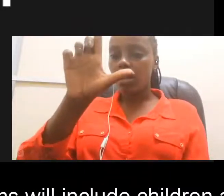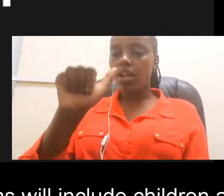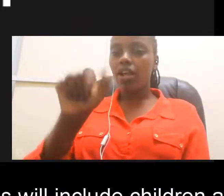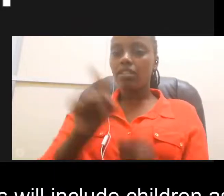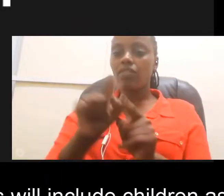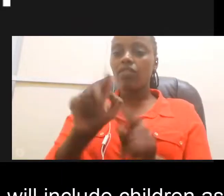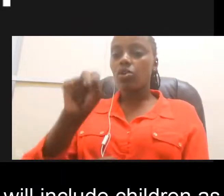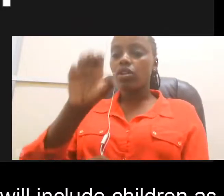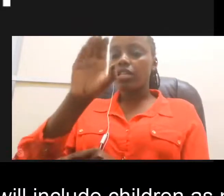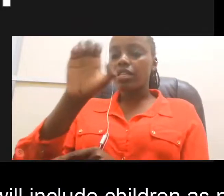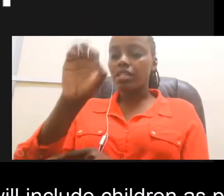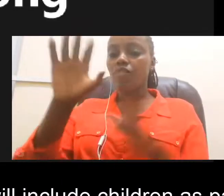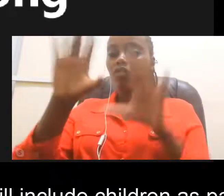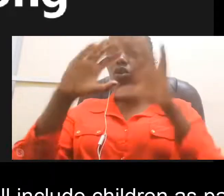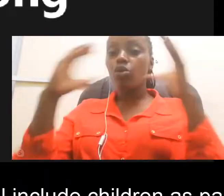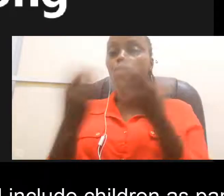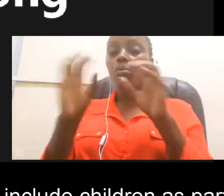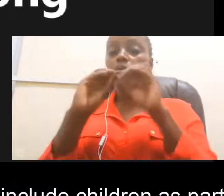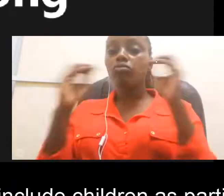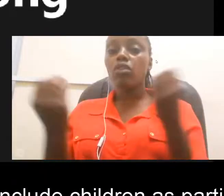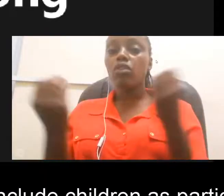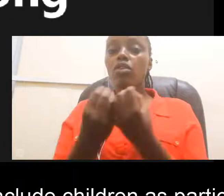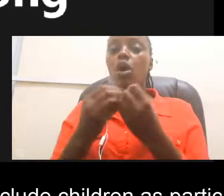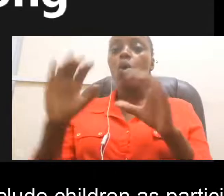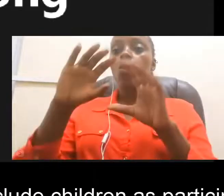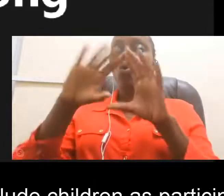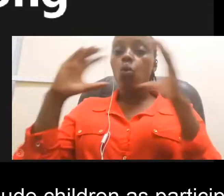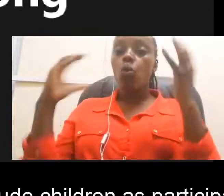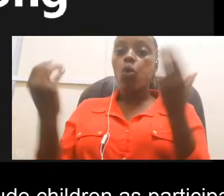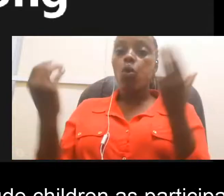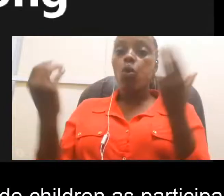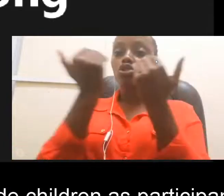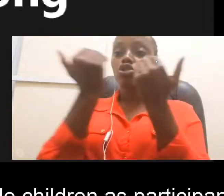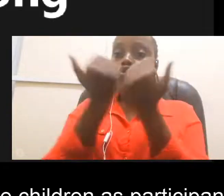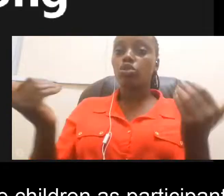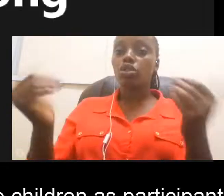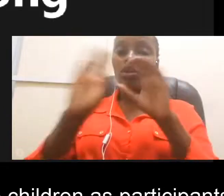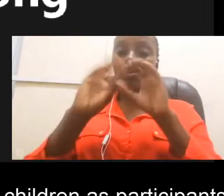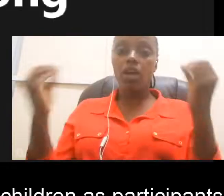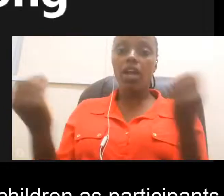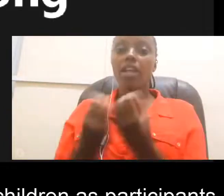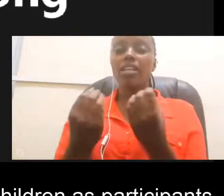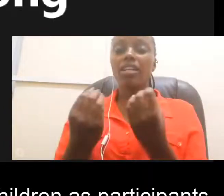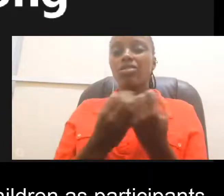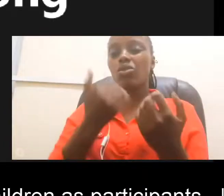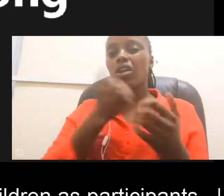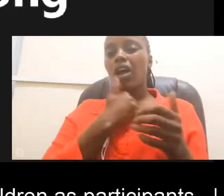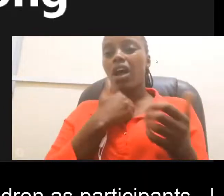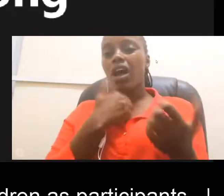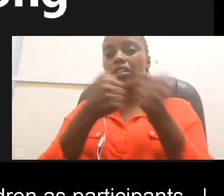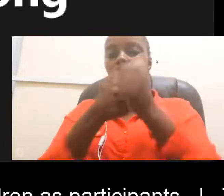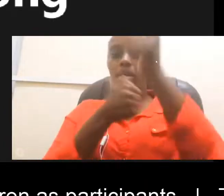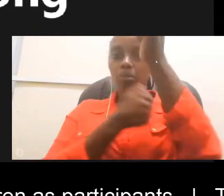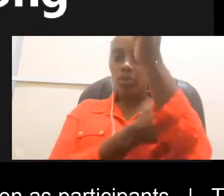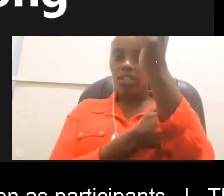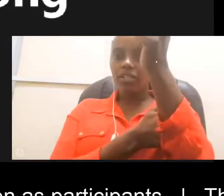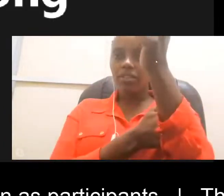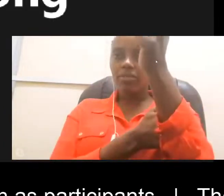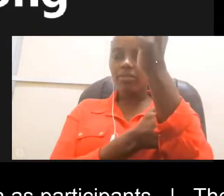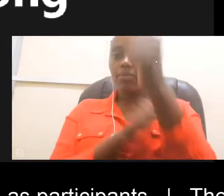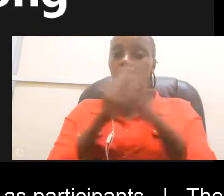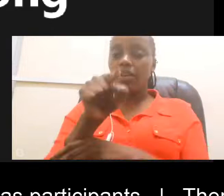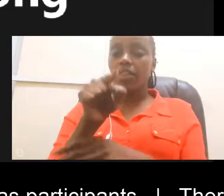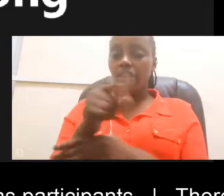global organizations, Wild Children organizations, have all, in one way or the other, contributed to this